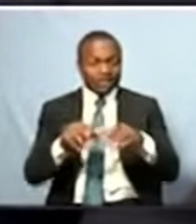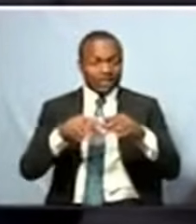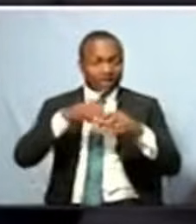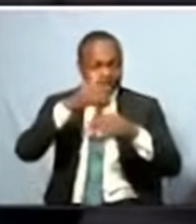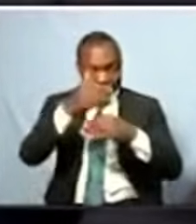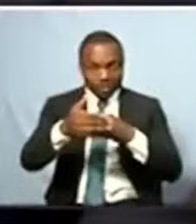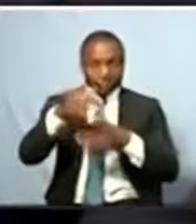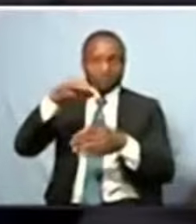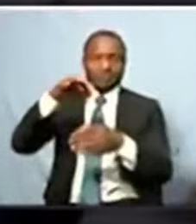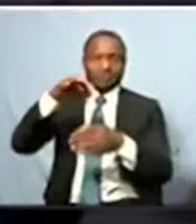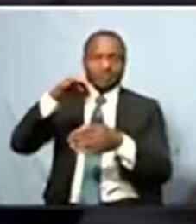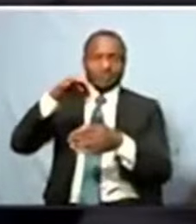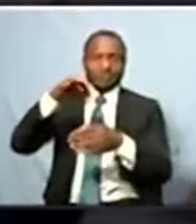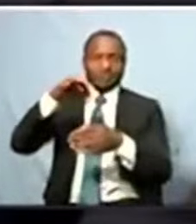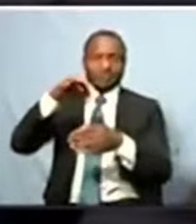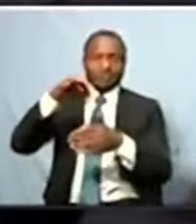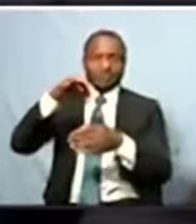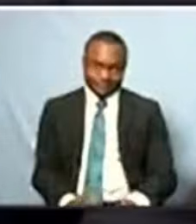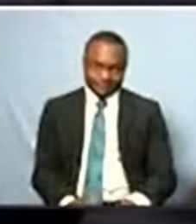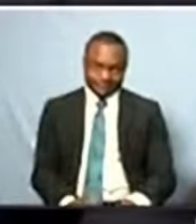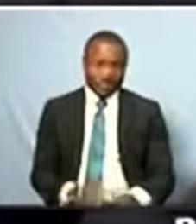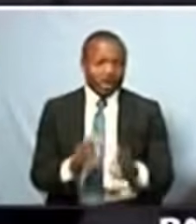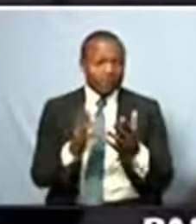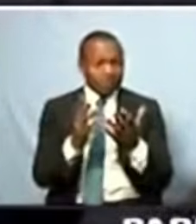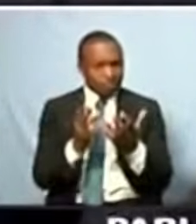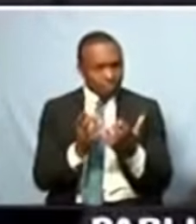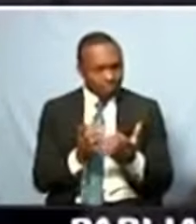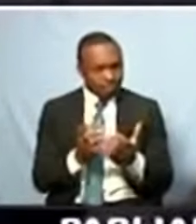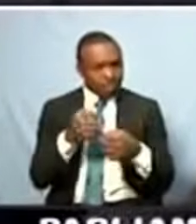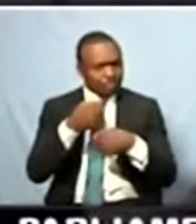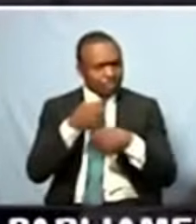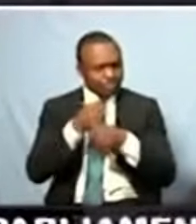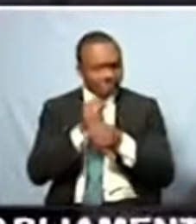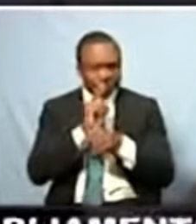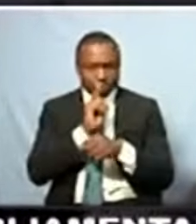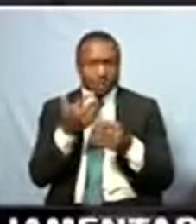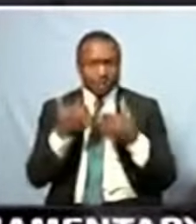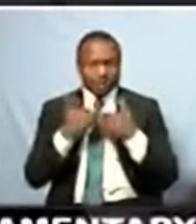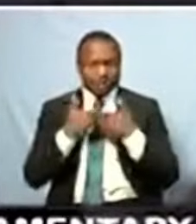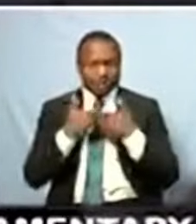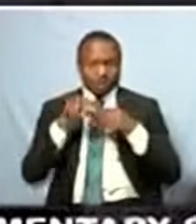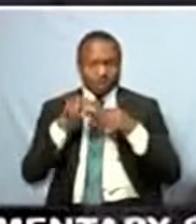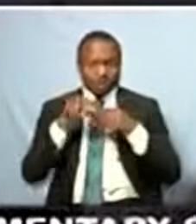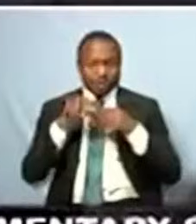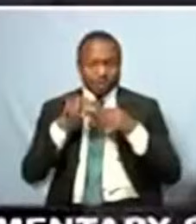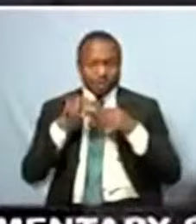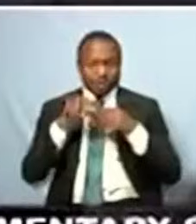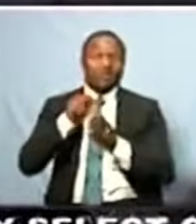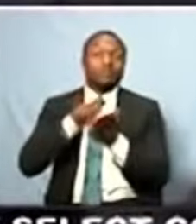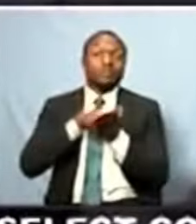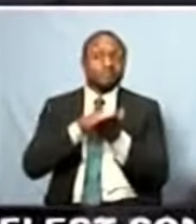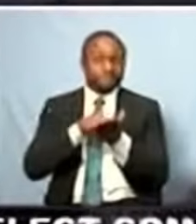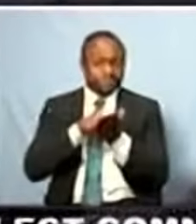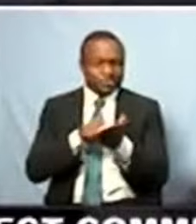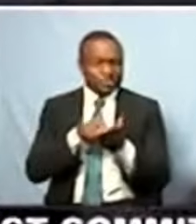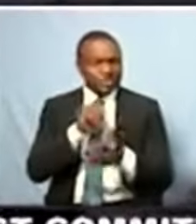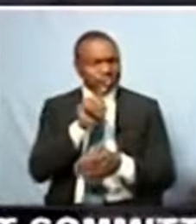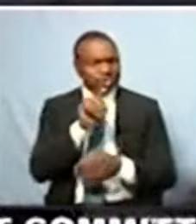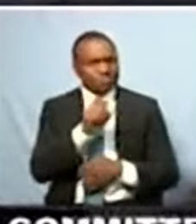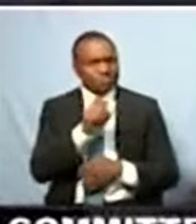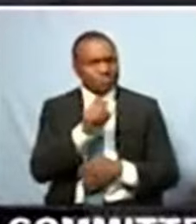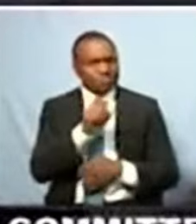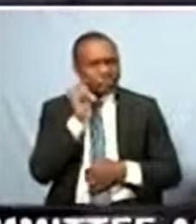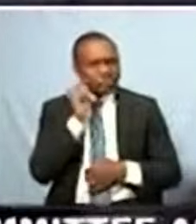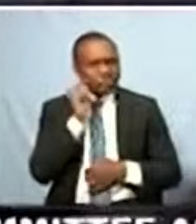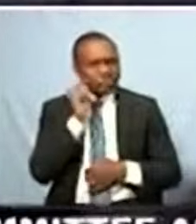the elections. And you want to make sure you have got national representation. Don't you think, with